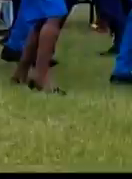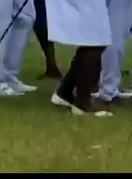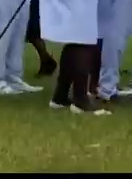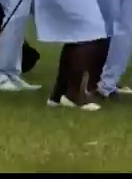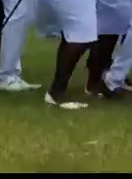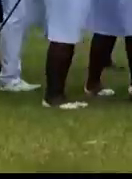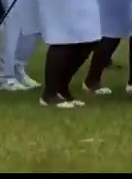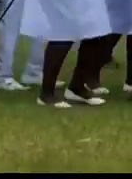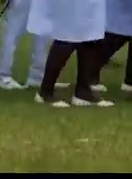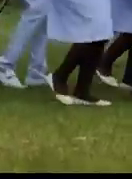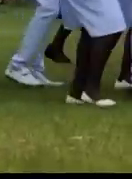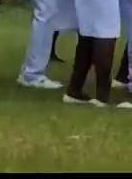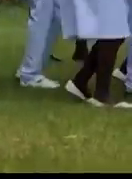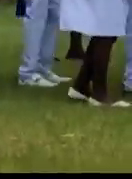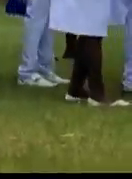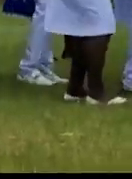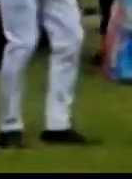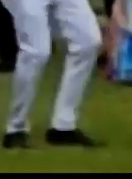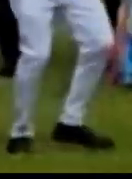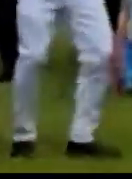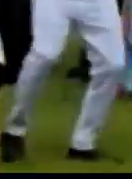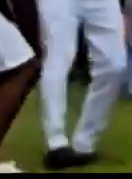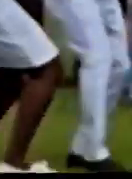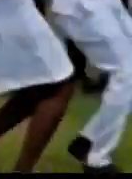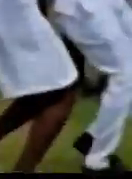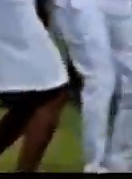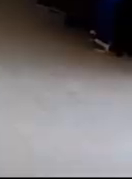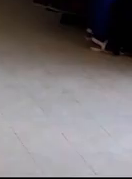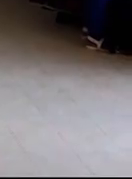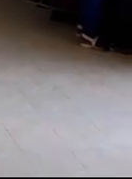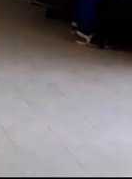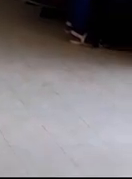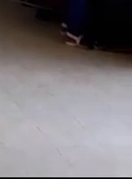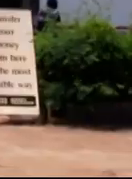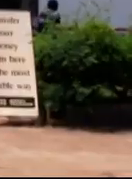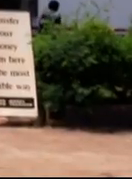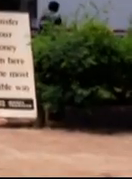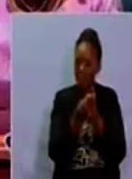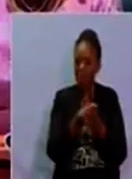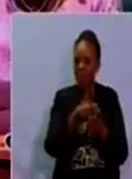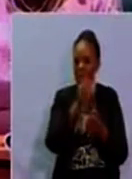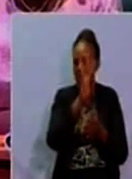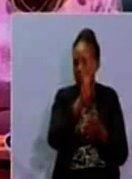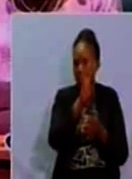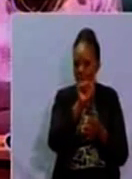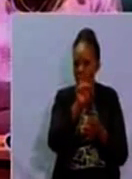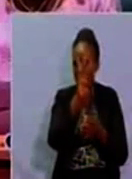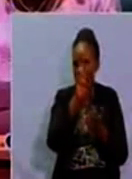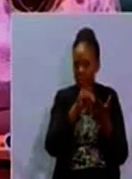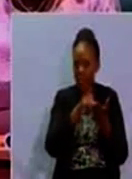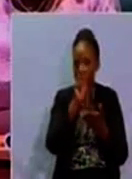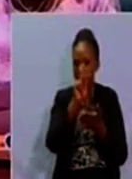sectors. Among the additions announced include a further recruitment in health and education sectors.